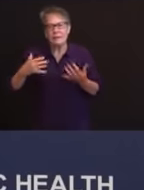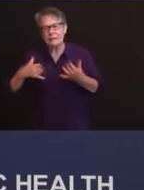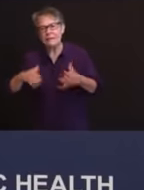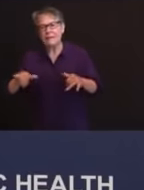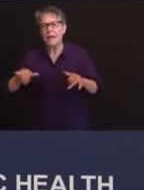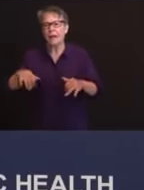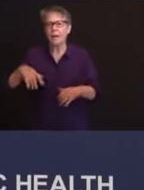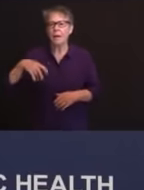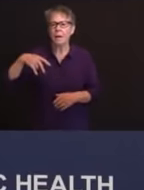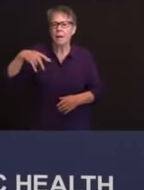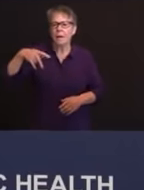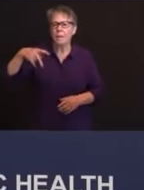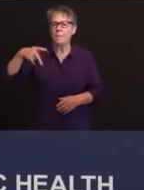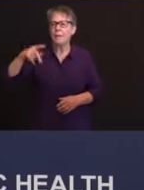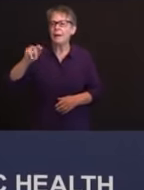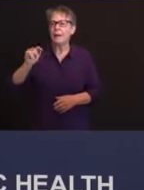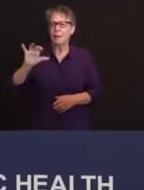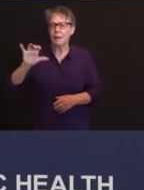than ever before. Folks, go to